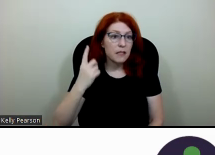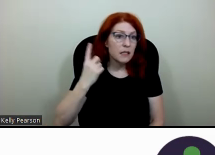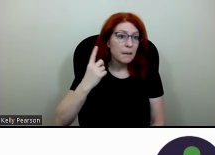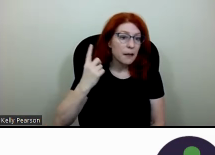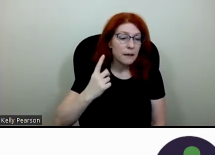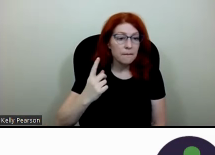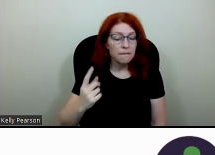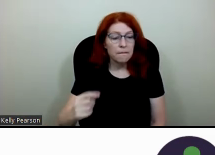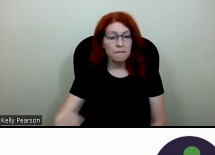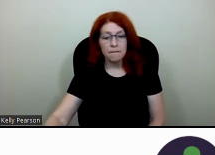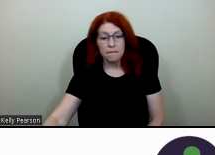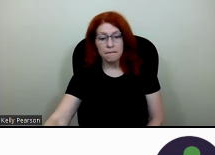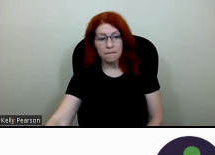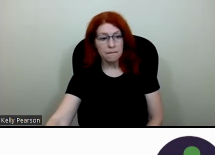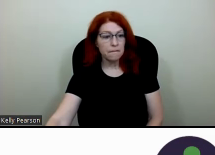guess.